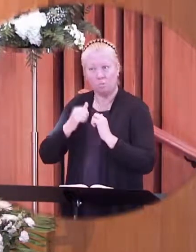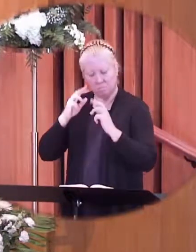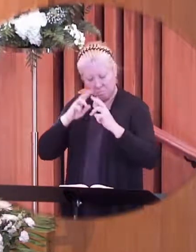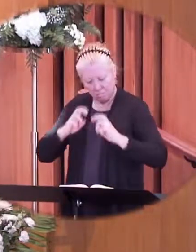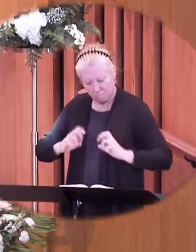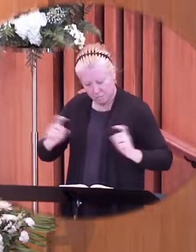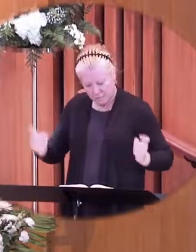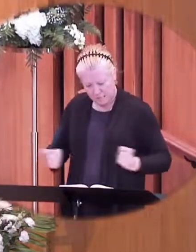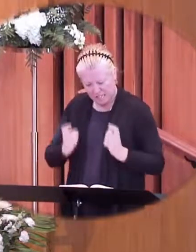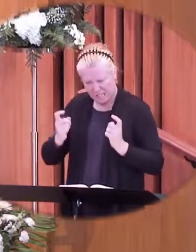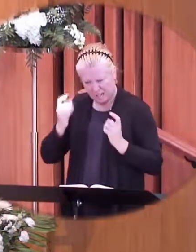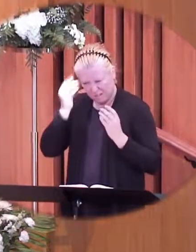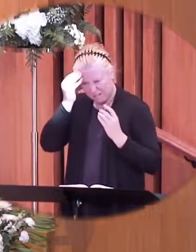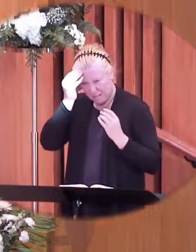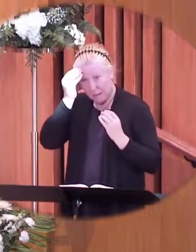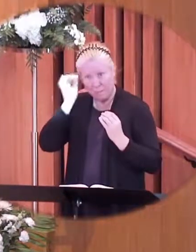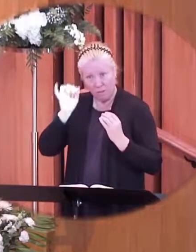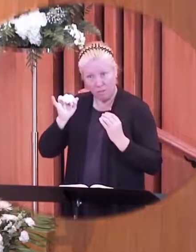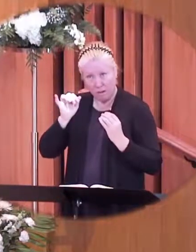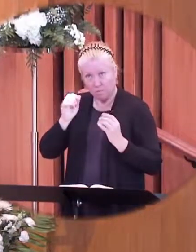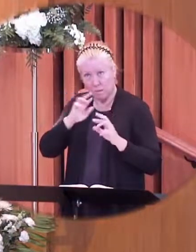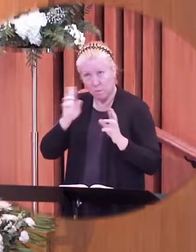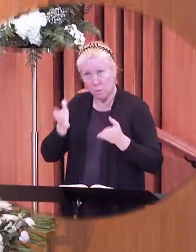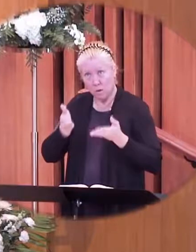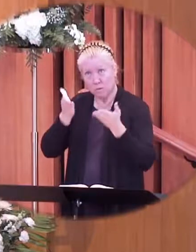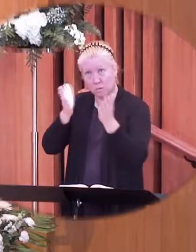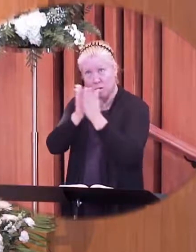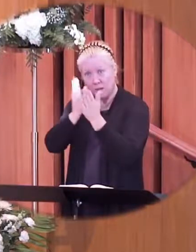mind our sins.